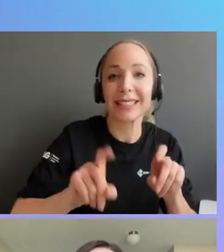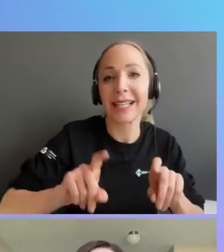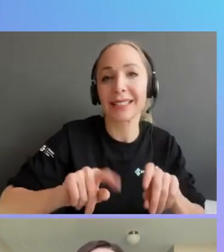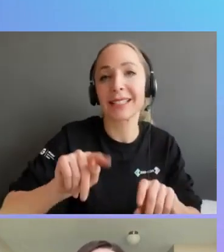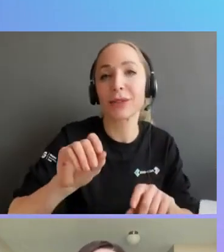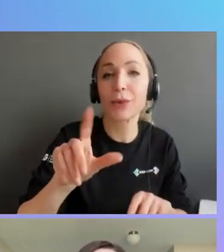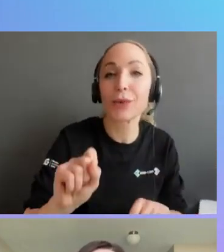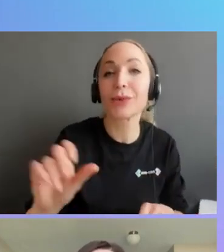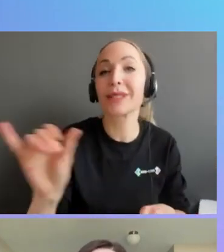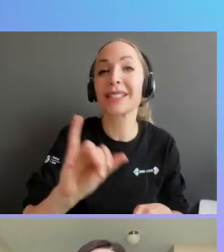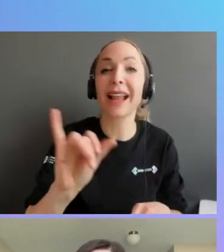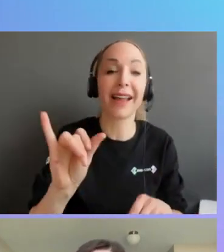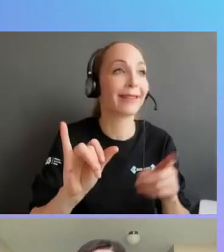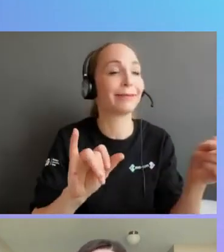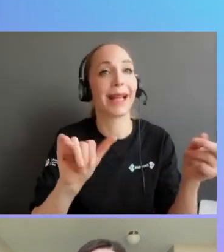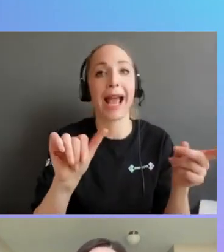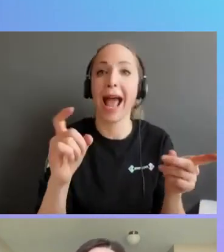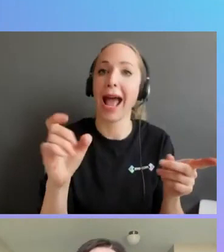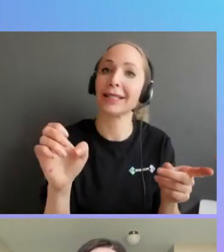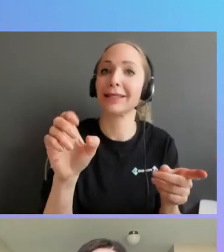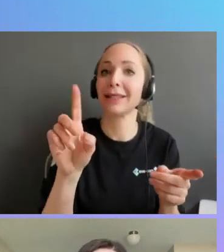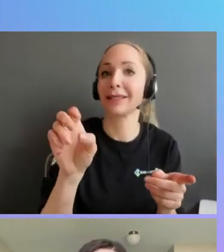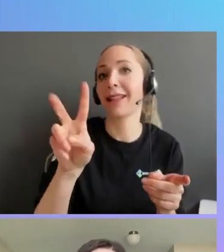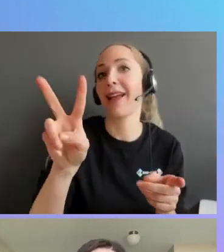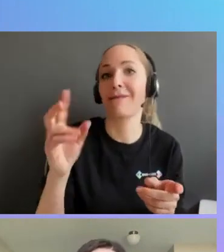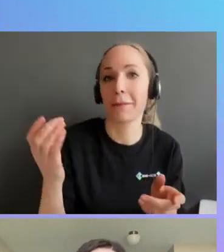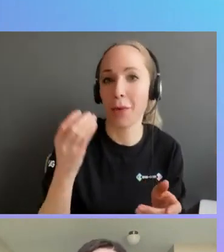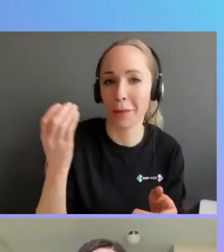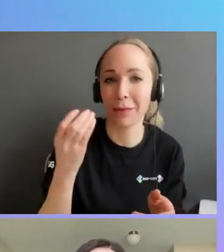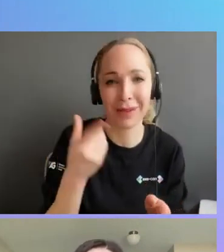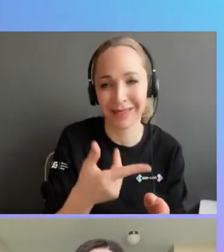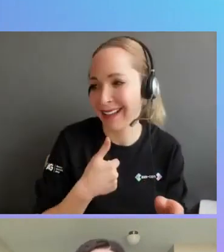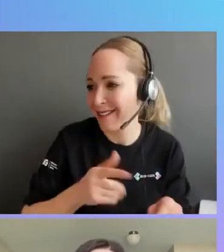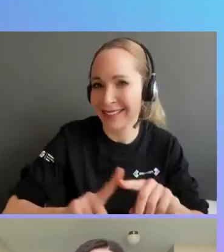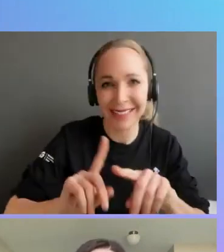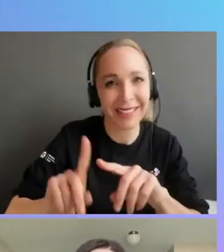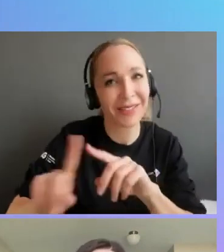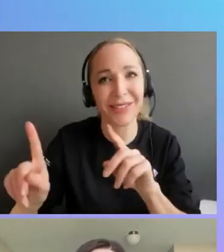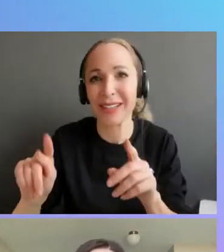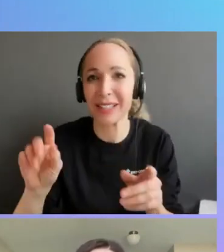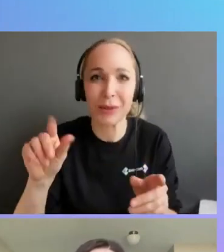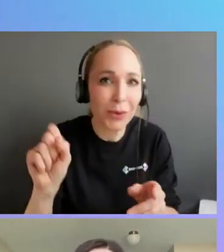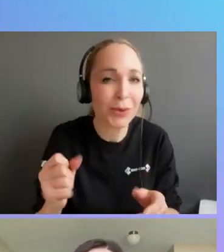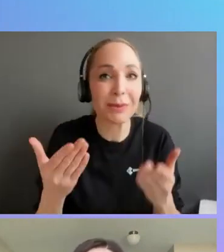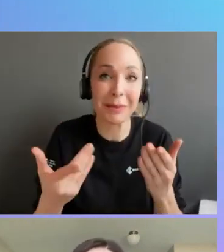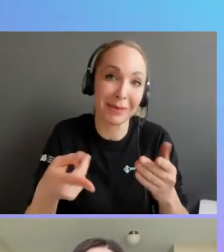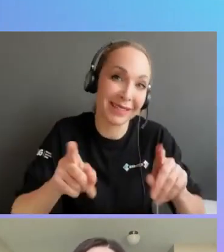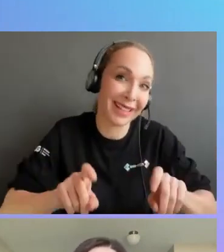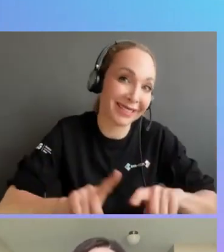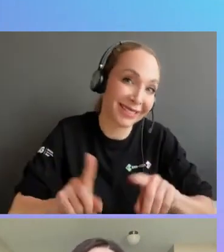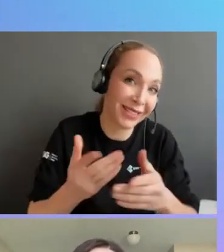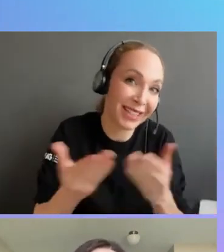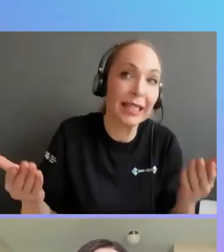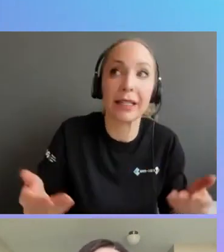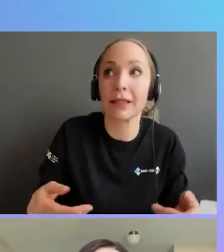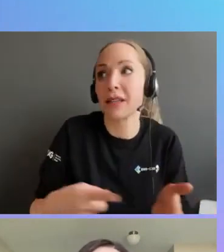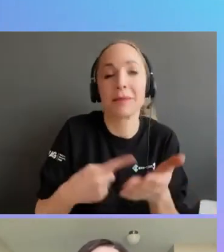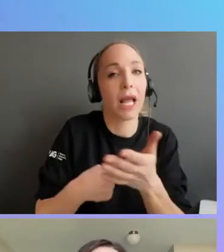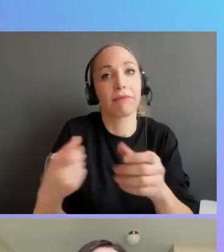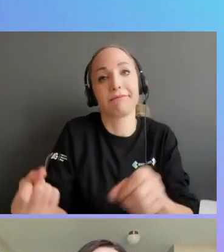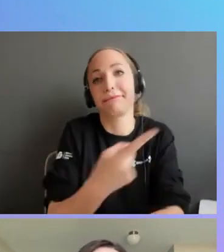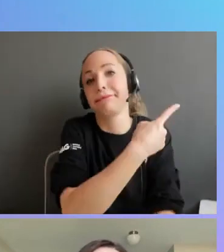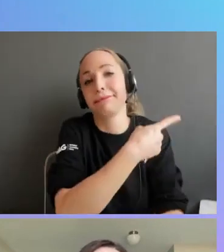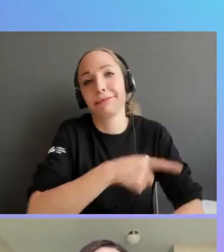that rule set can really vary. So the different tools in the mobile area are testing different things, sometimes quite wildly